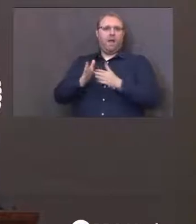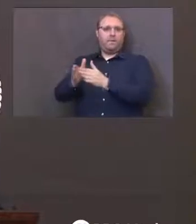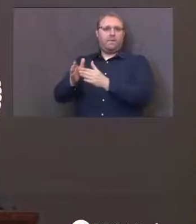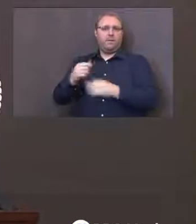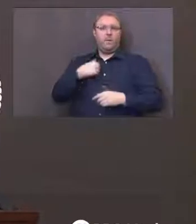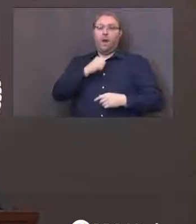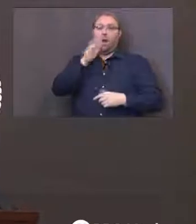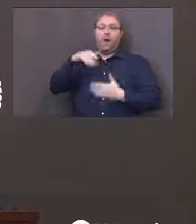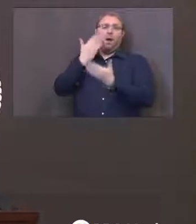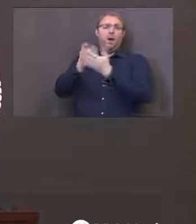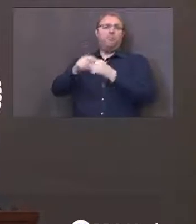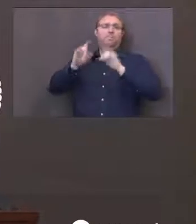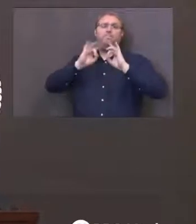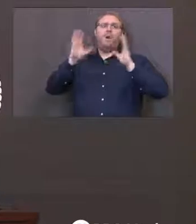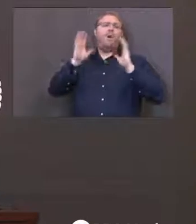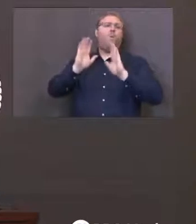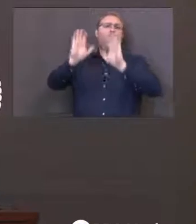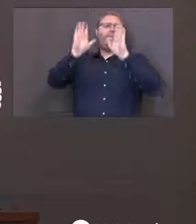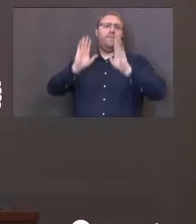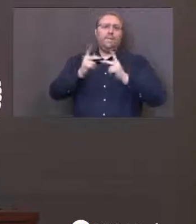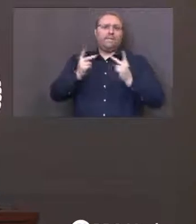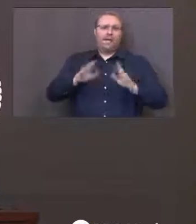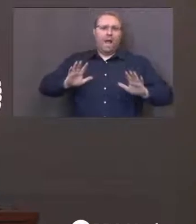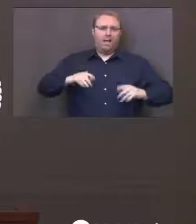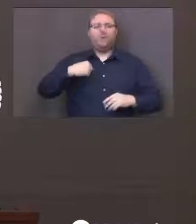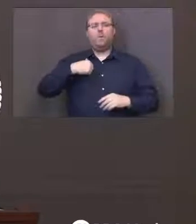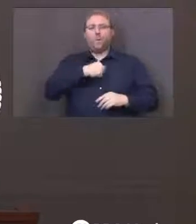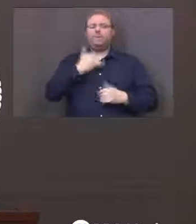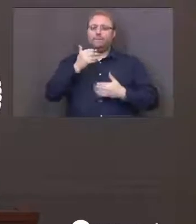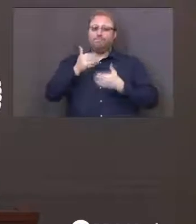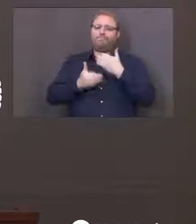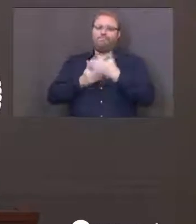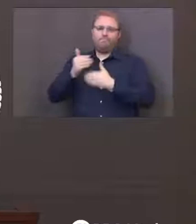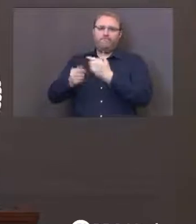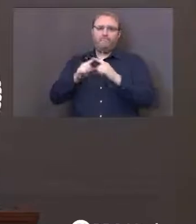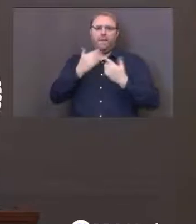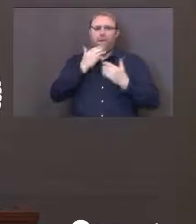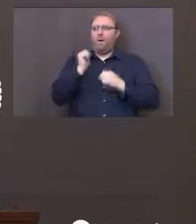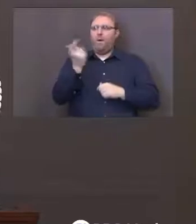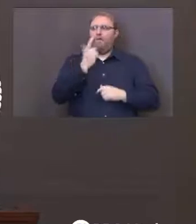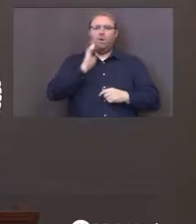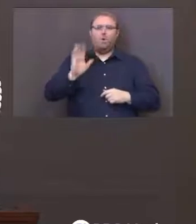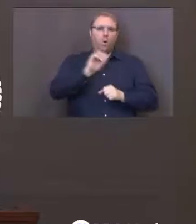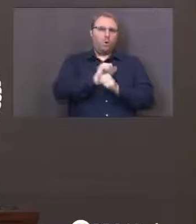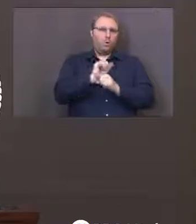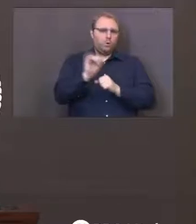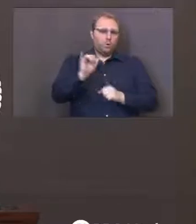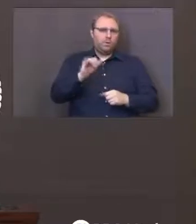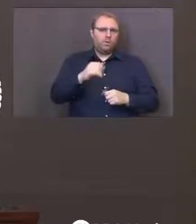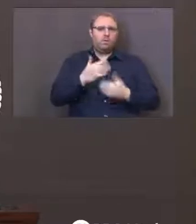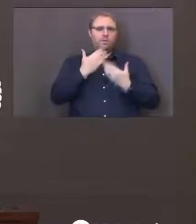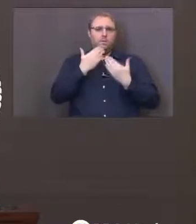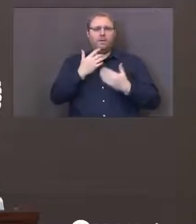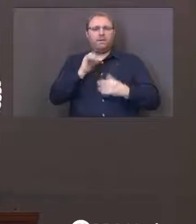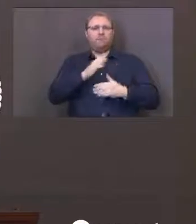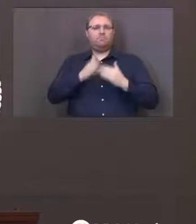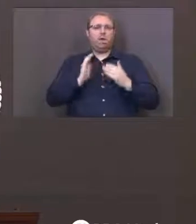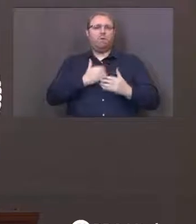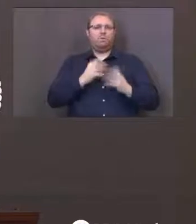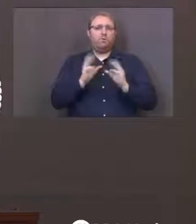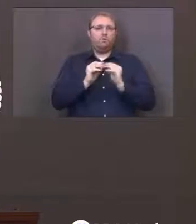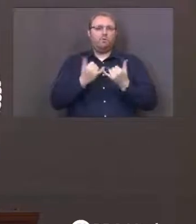promised land yet, but if we continue to work together, we're going to get there. So thanks to the work of everybody, and that'll conclude our press conference today. Thank